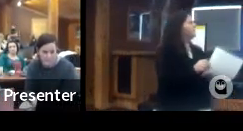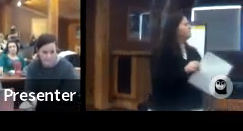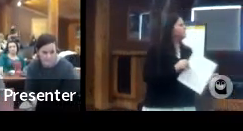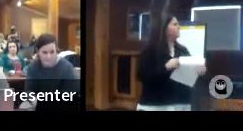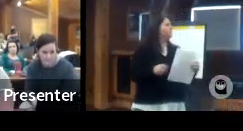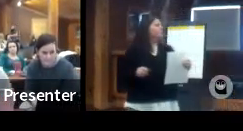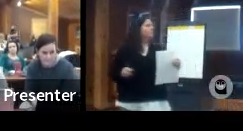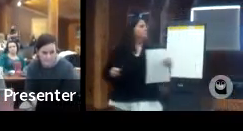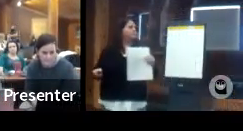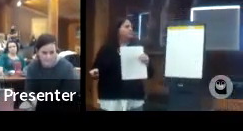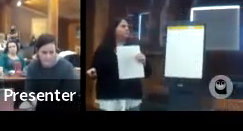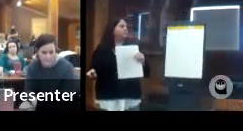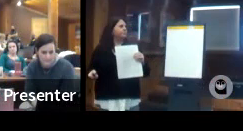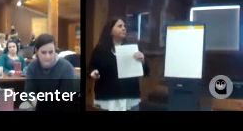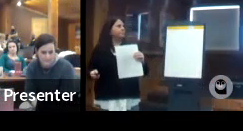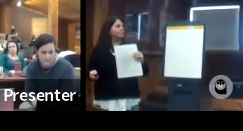tips.